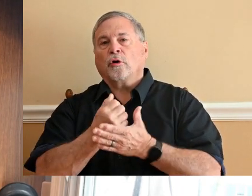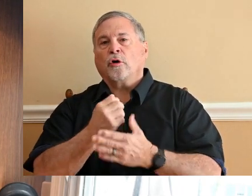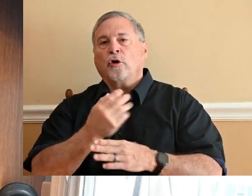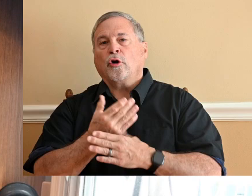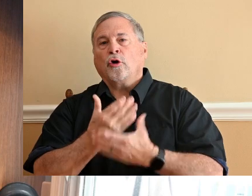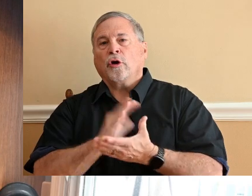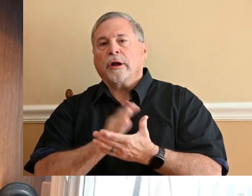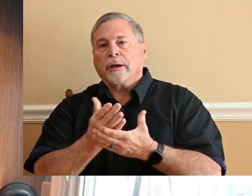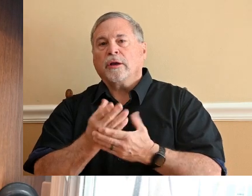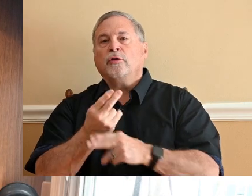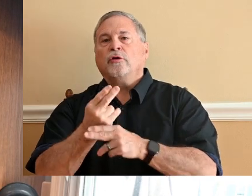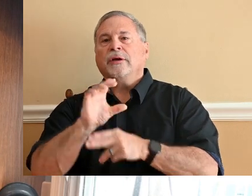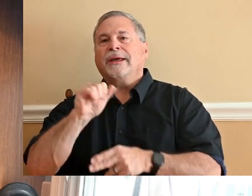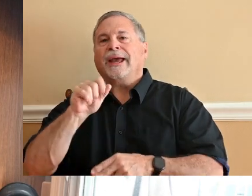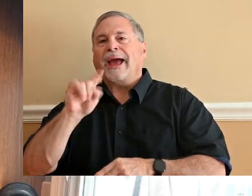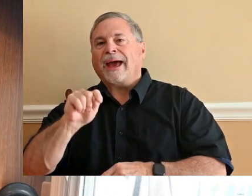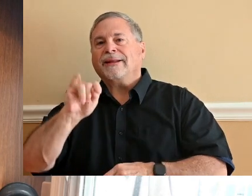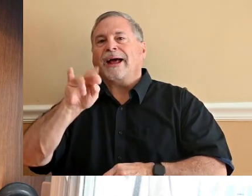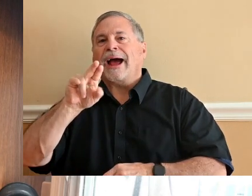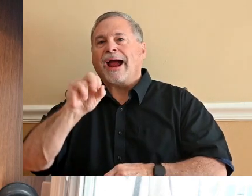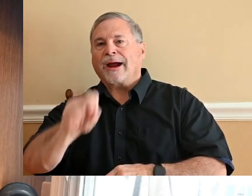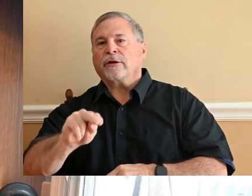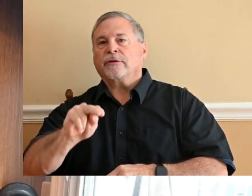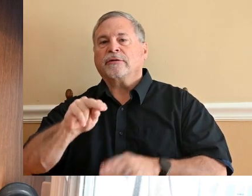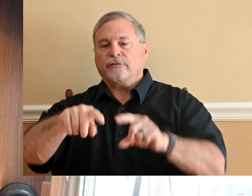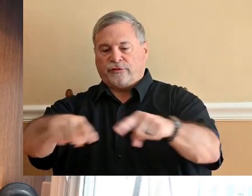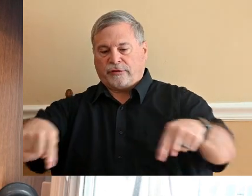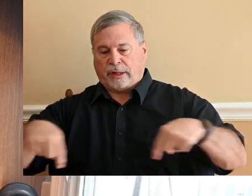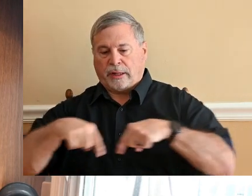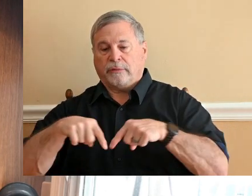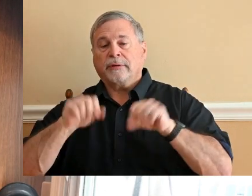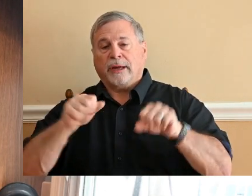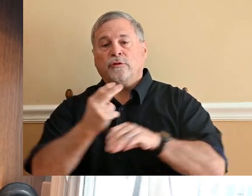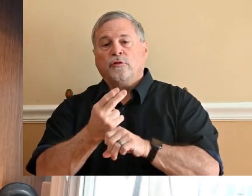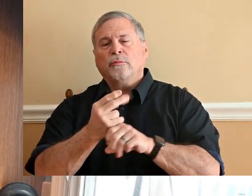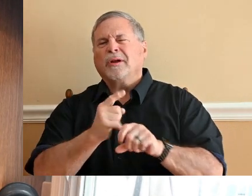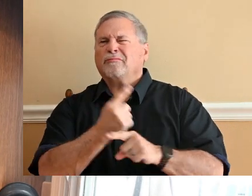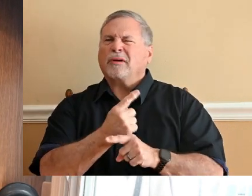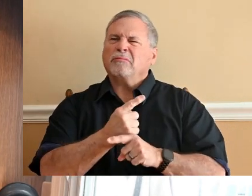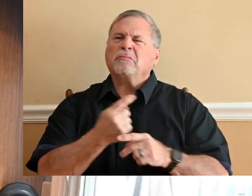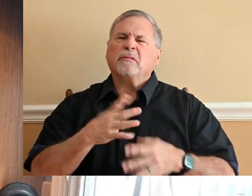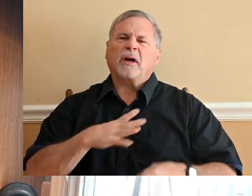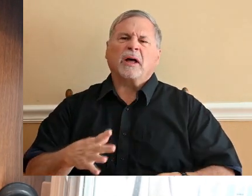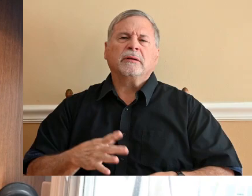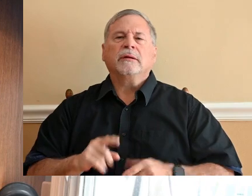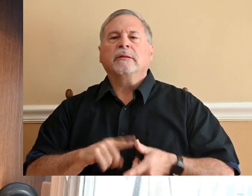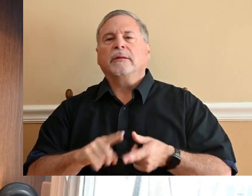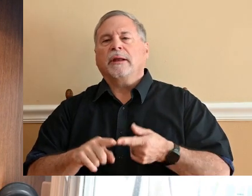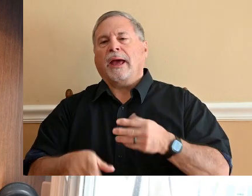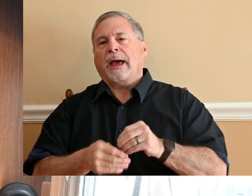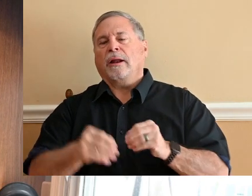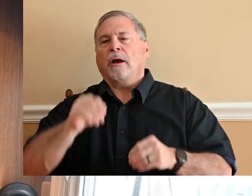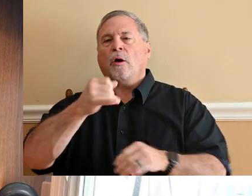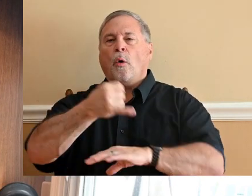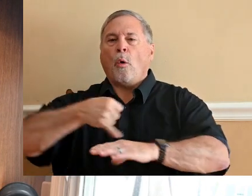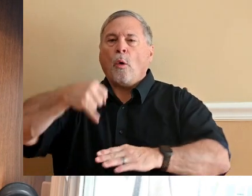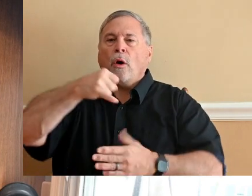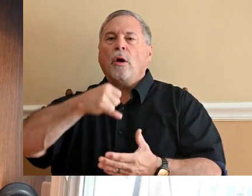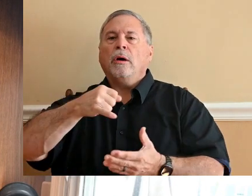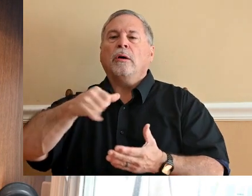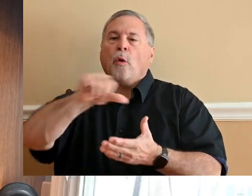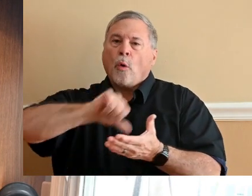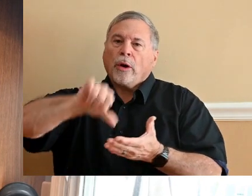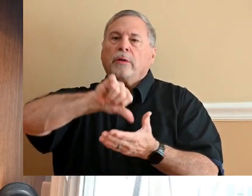take a nice cast iron skillet, but if you don't have one, a regular one will work. Put a little bit of oil in the pan. We're going to saute